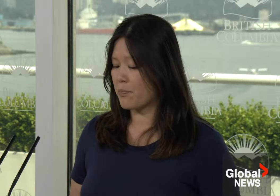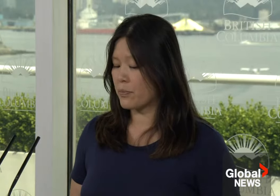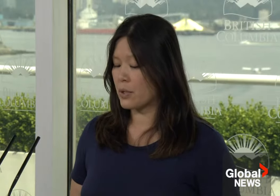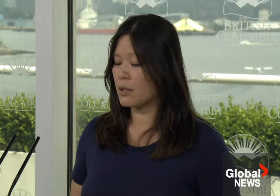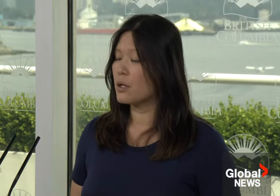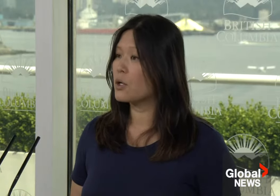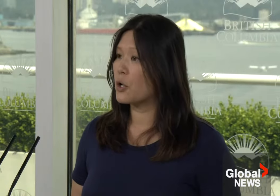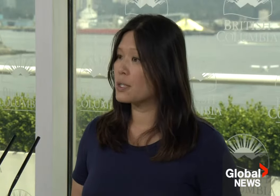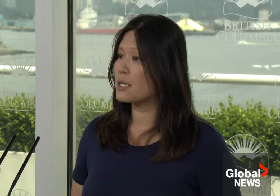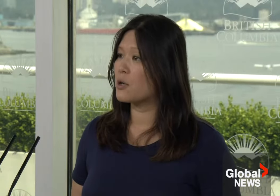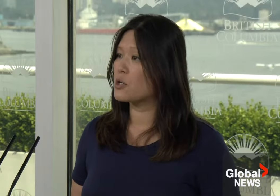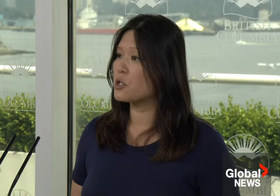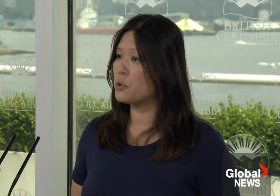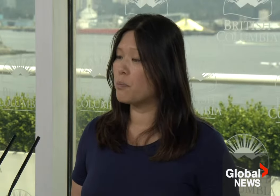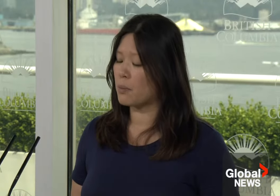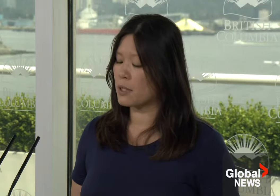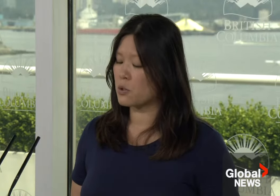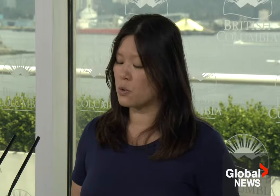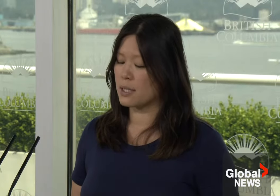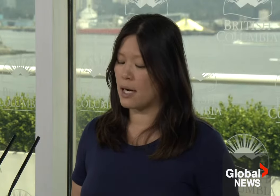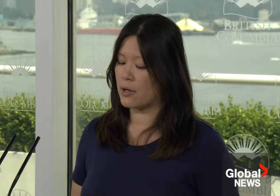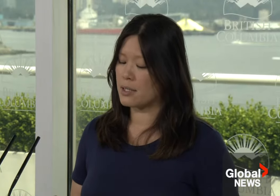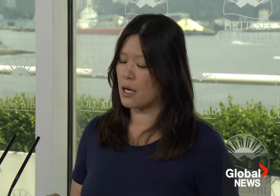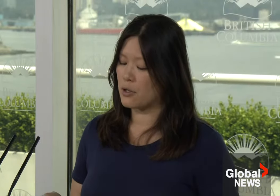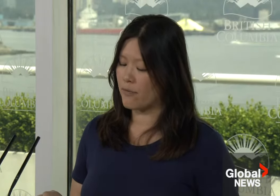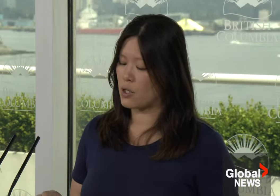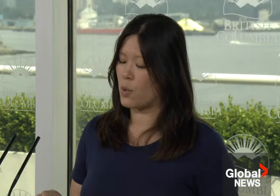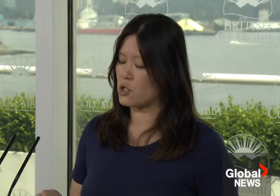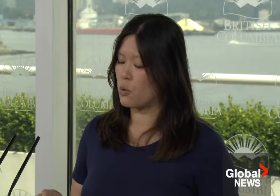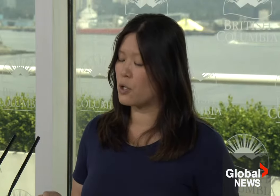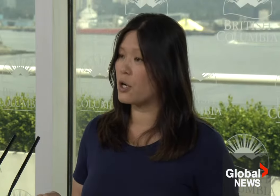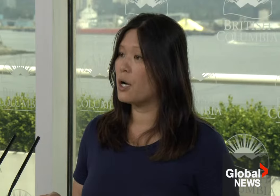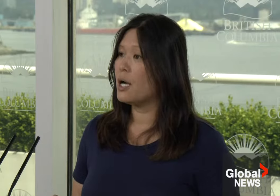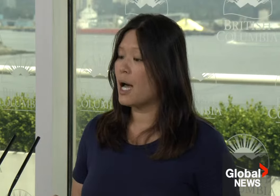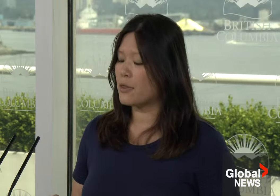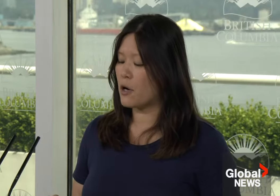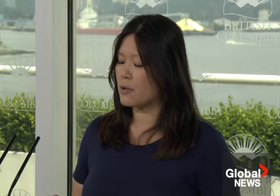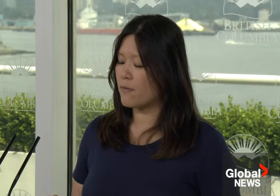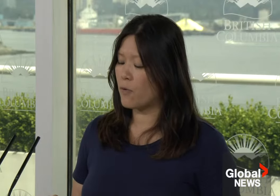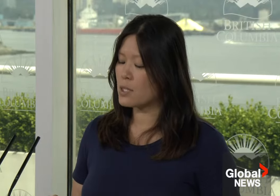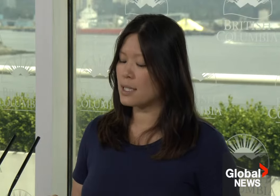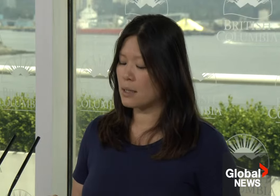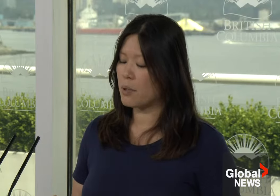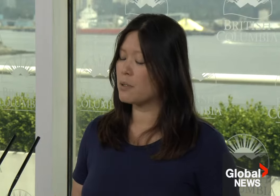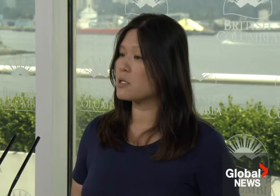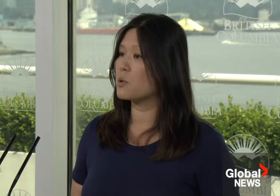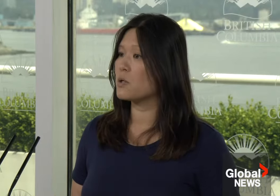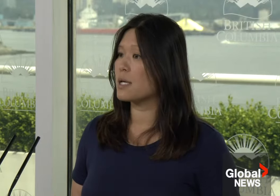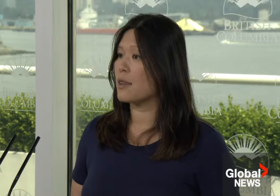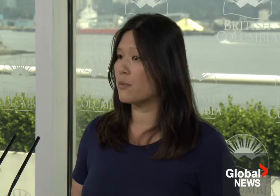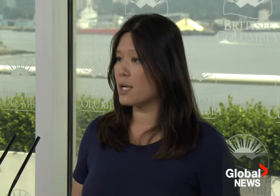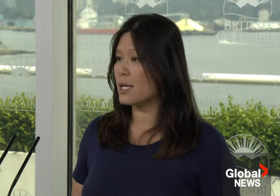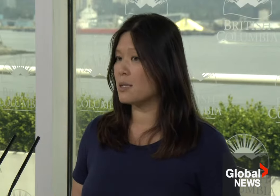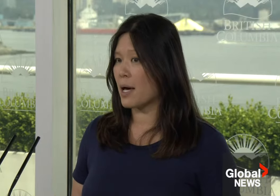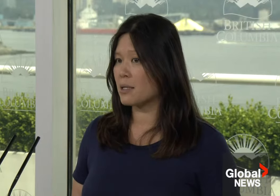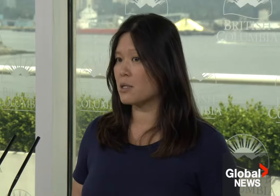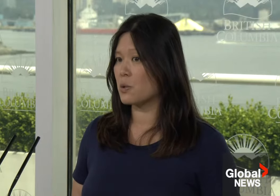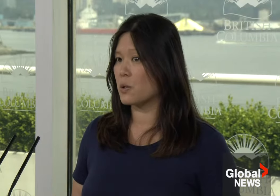same. Currently, there are 2 public schools in areas under evacuation order, and there are 14 public schools and